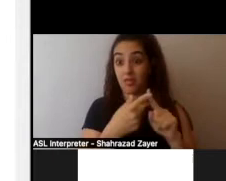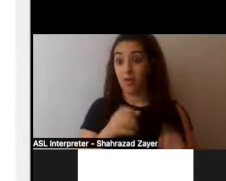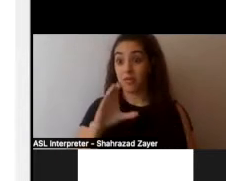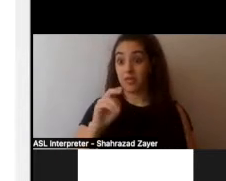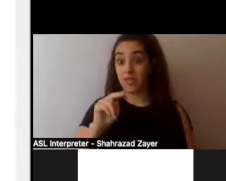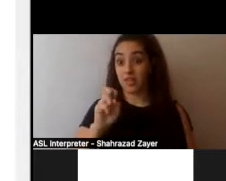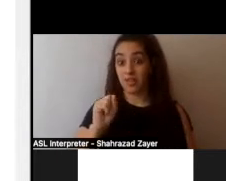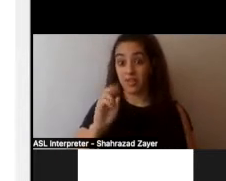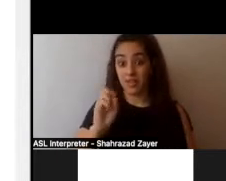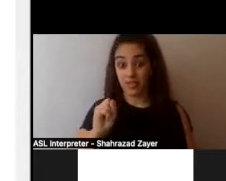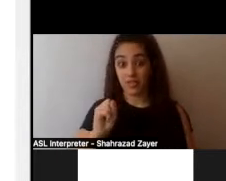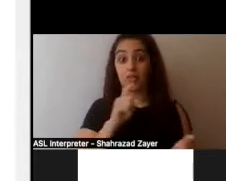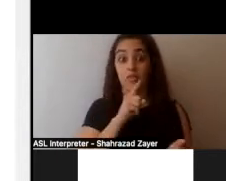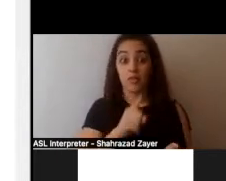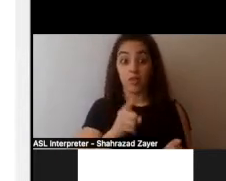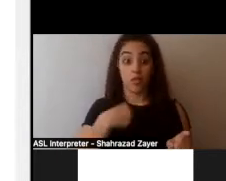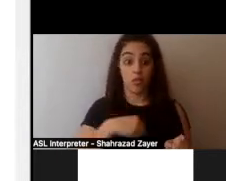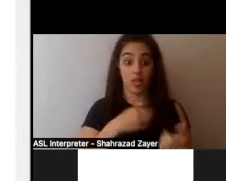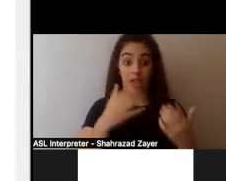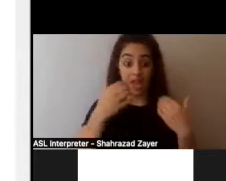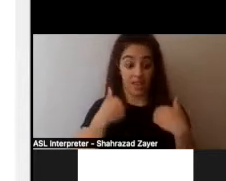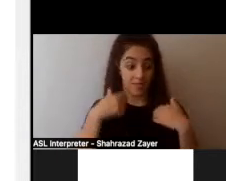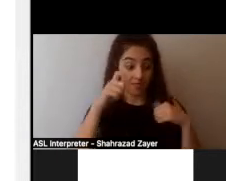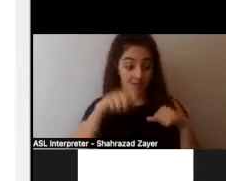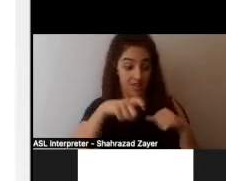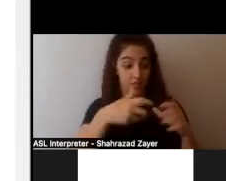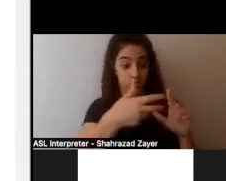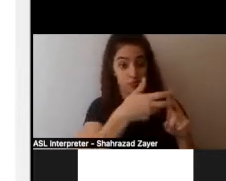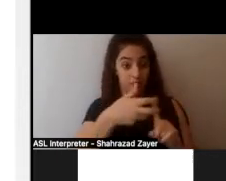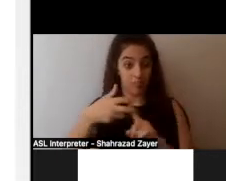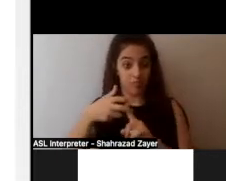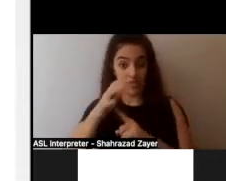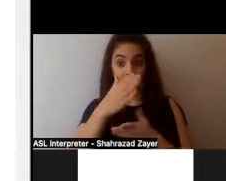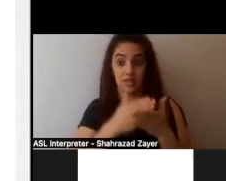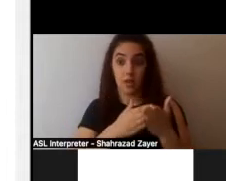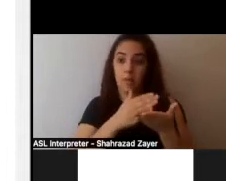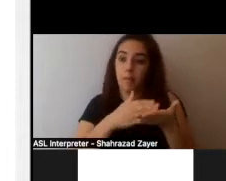do some extrapolation from that data. But here's what we found.